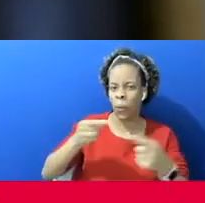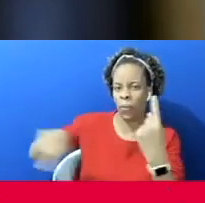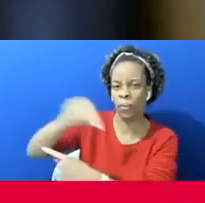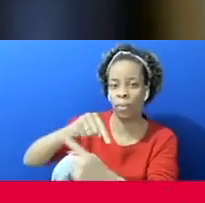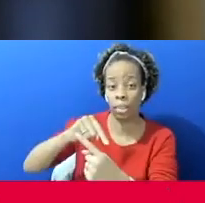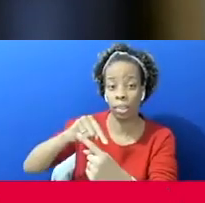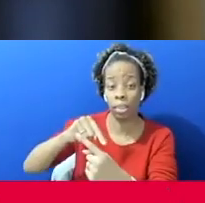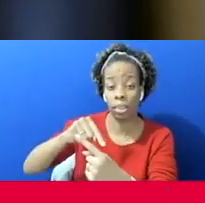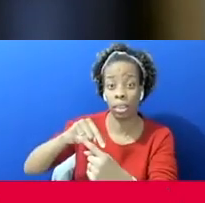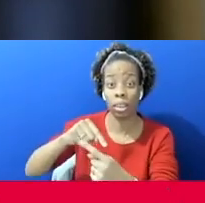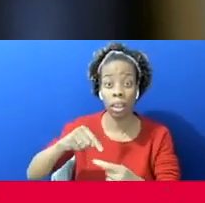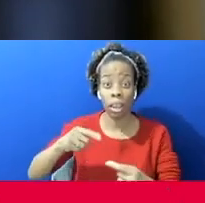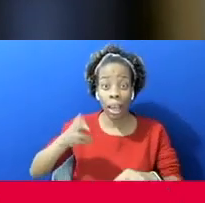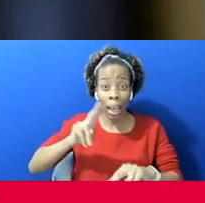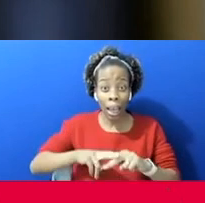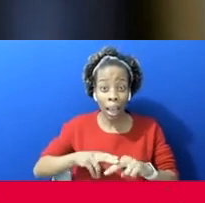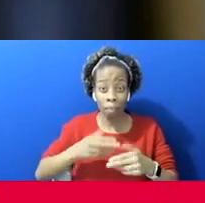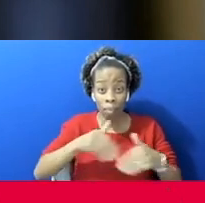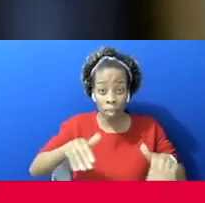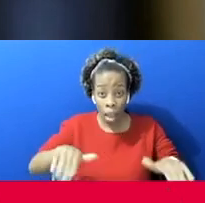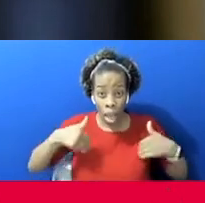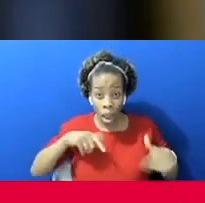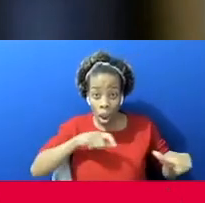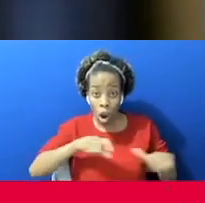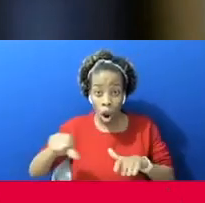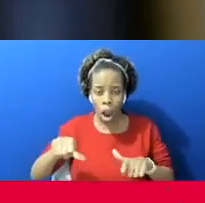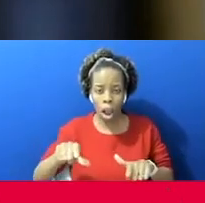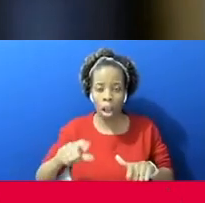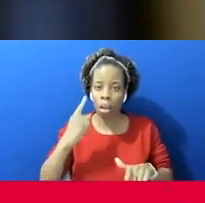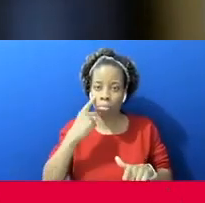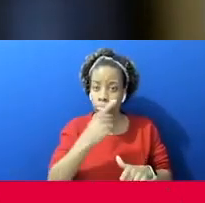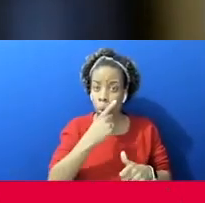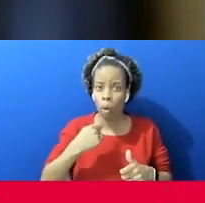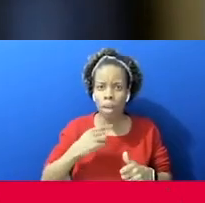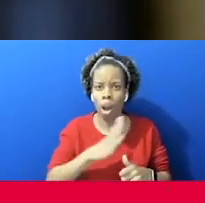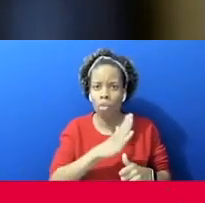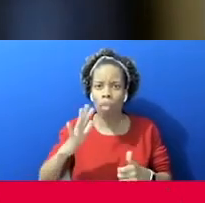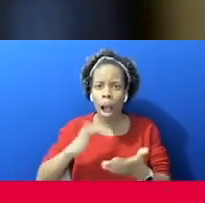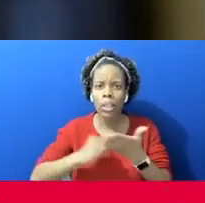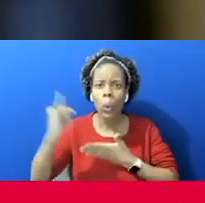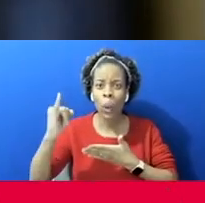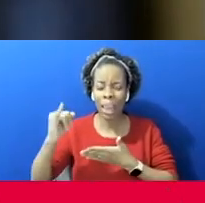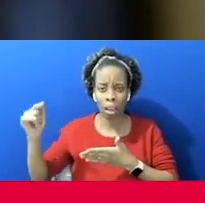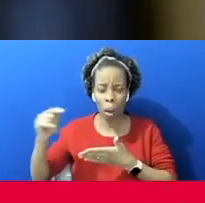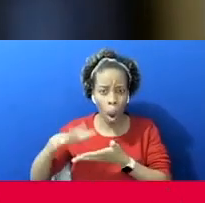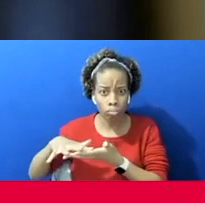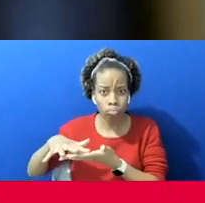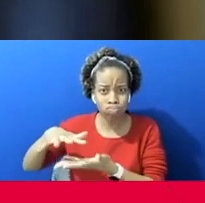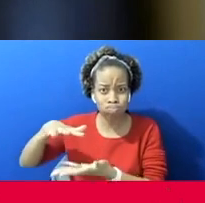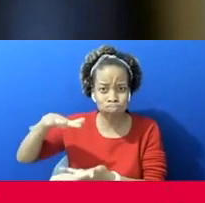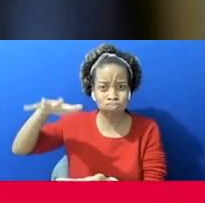right-wing, even more right-wing research, even more ultra-nationalist research. The second area as well is that conscientious